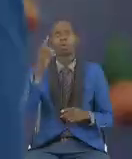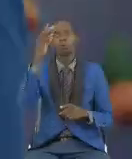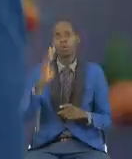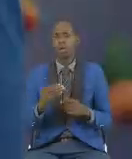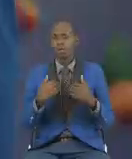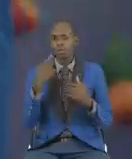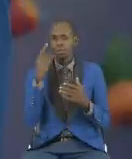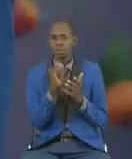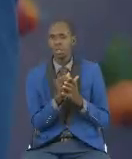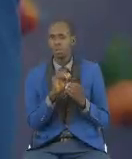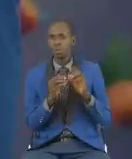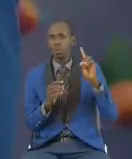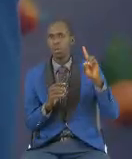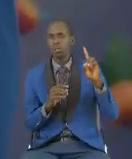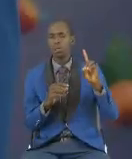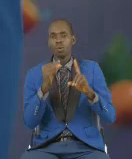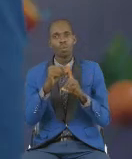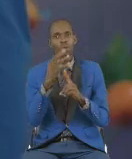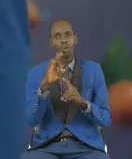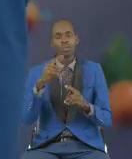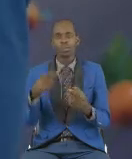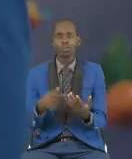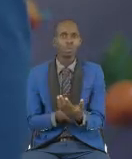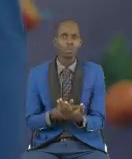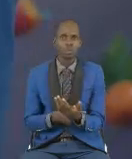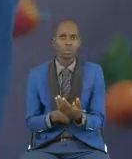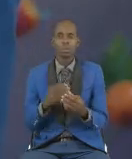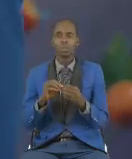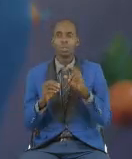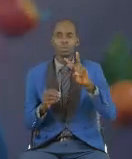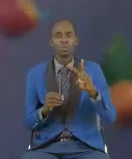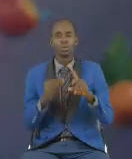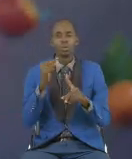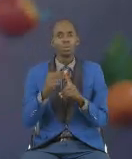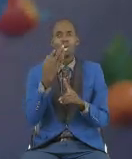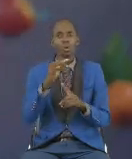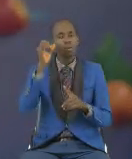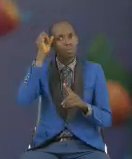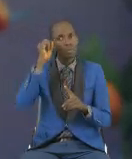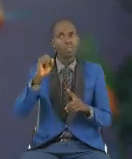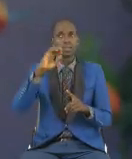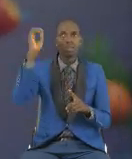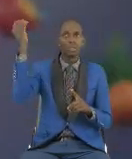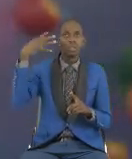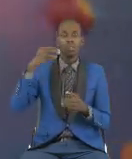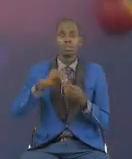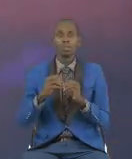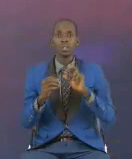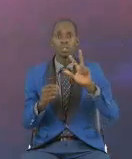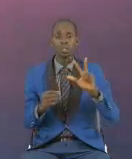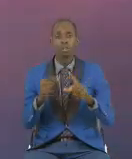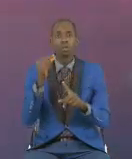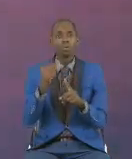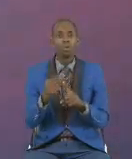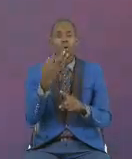one, word of the gospel. Number two, the word of his grace. Number three, the word of